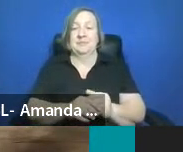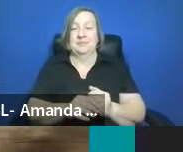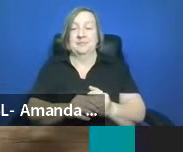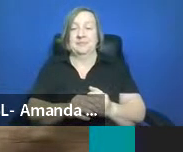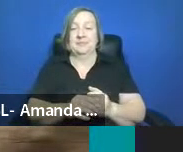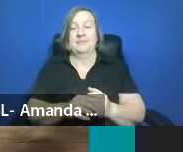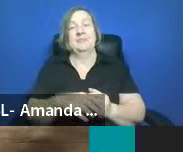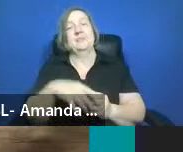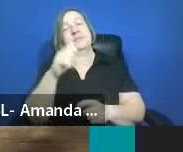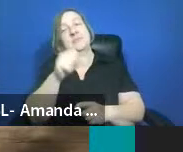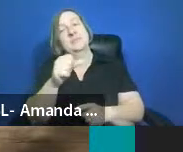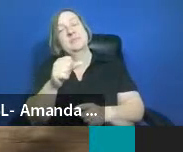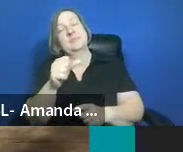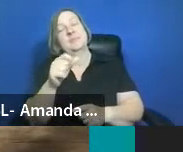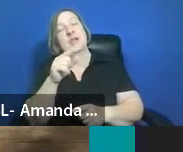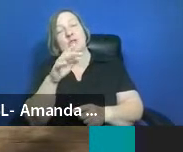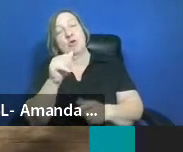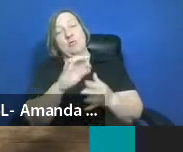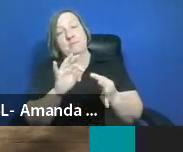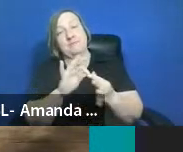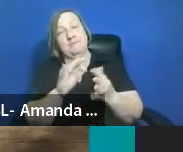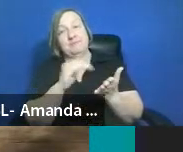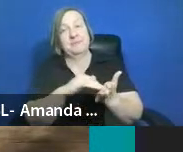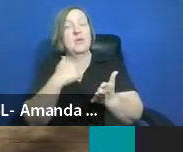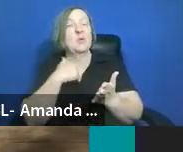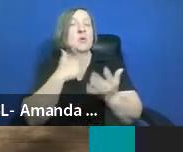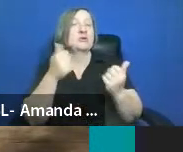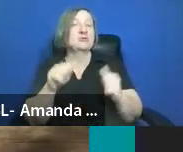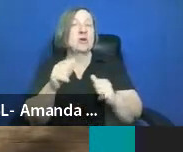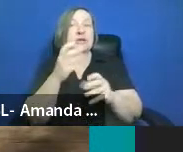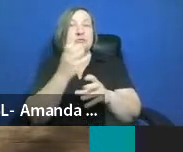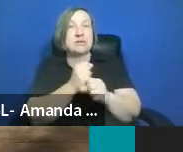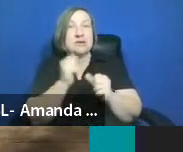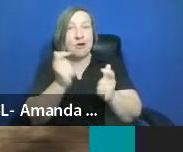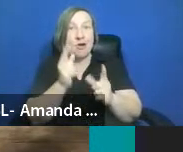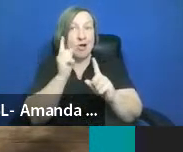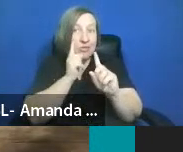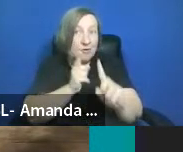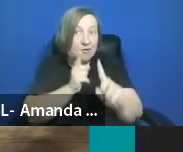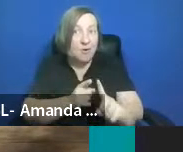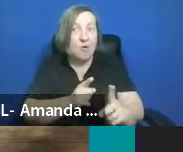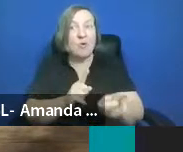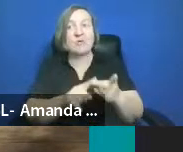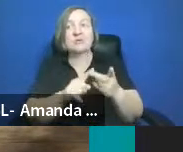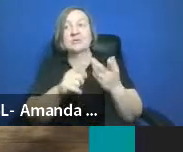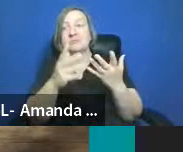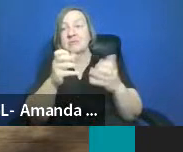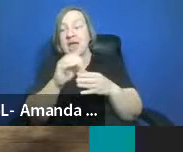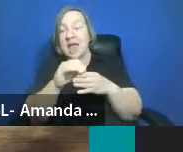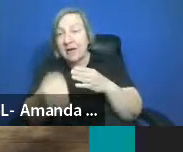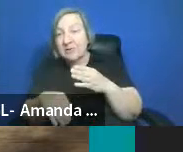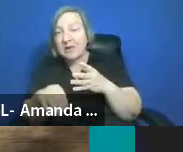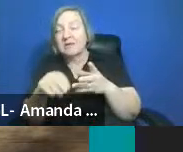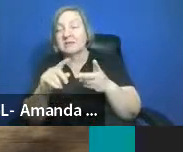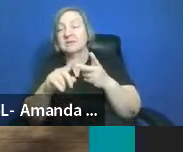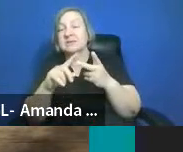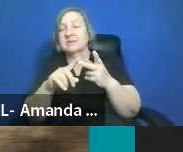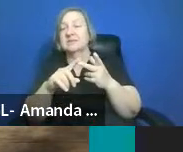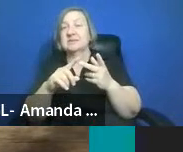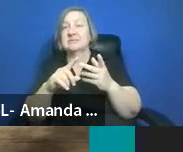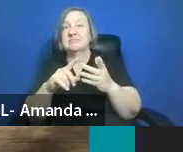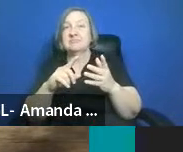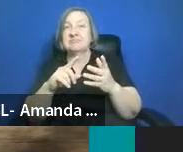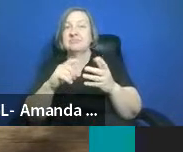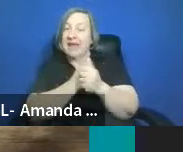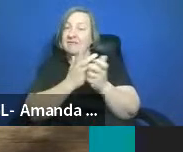Lisa. Yeah, so we're trying to pull all of these goals and desired outcomes and aims together to